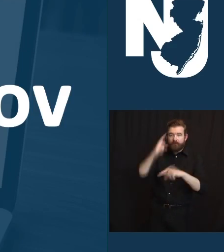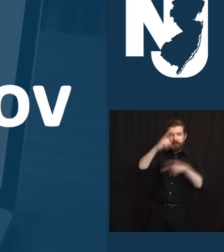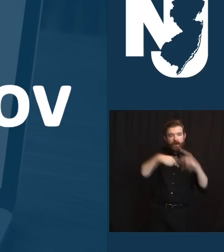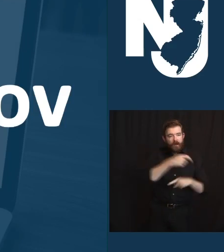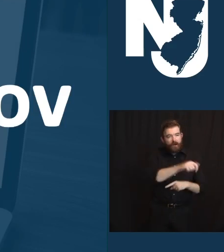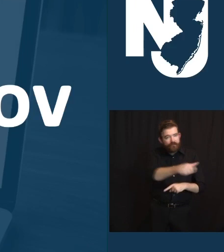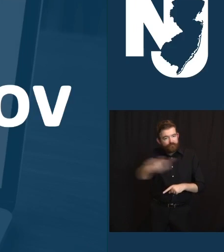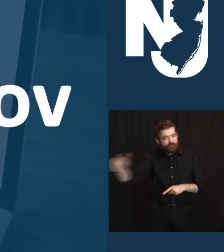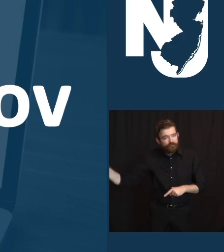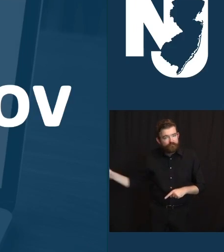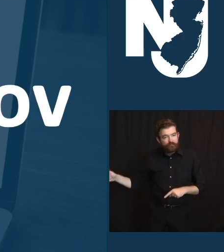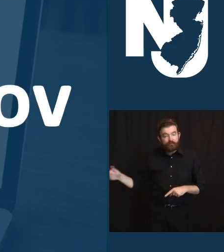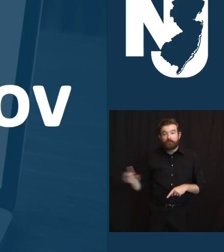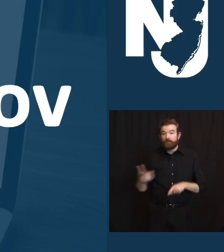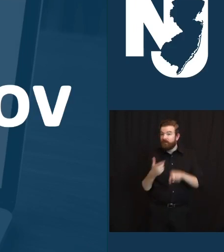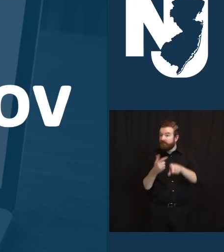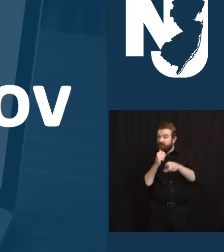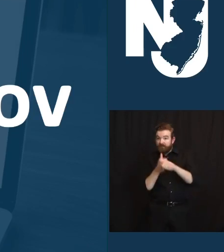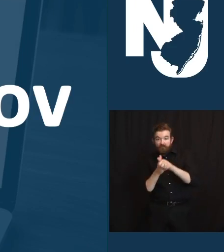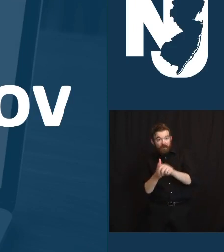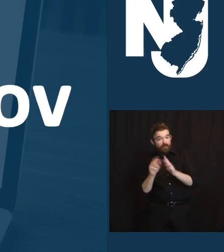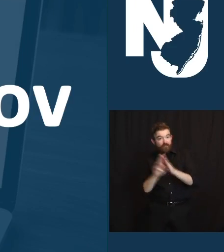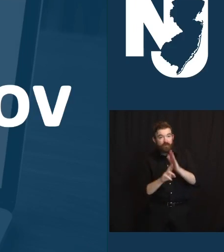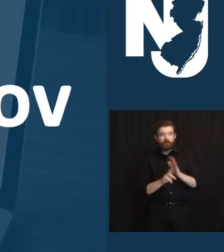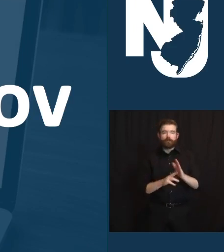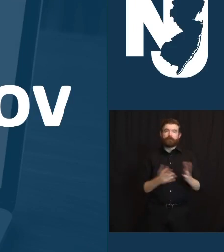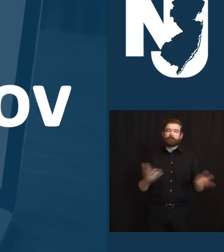dining for the foreseeable future.